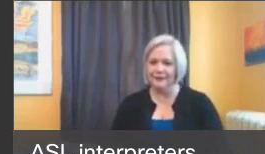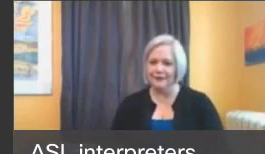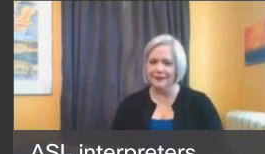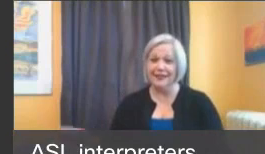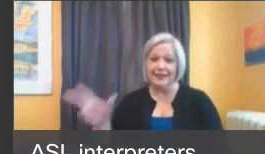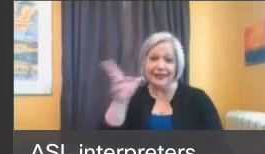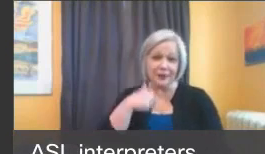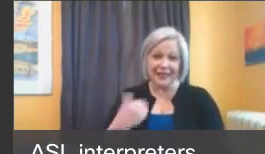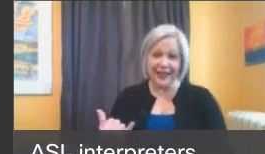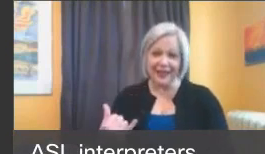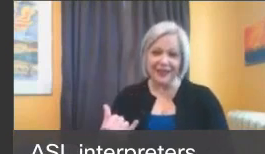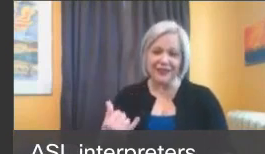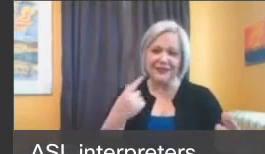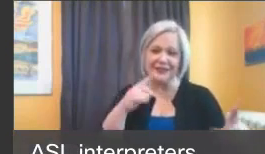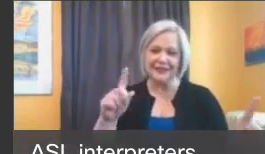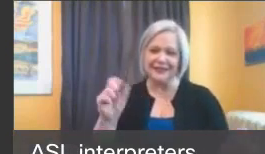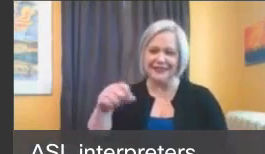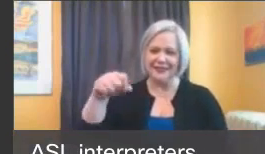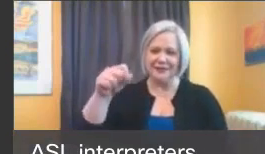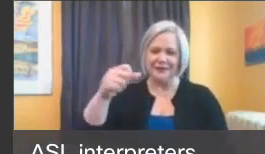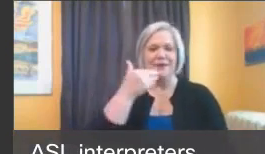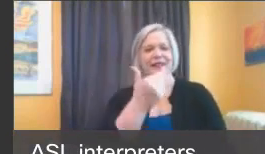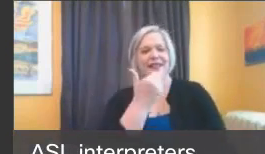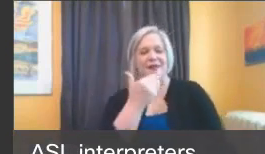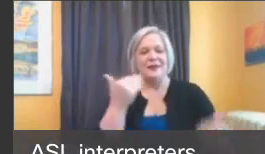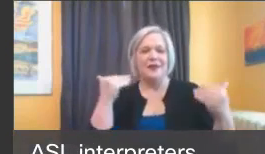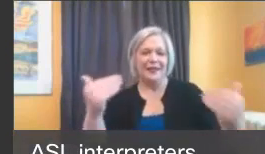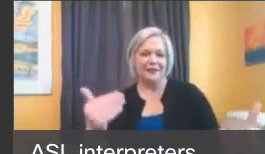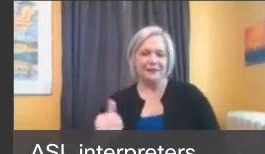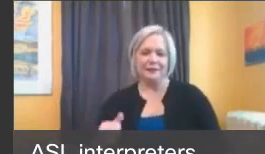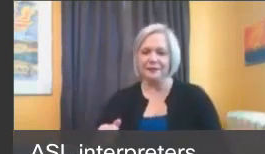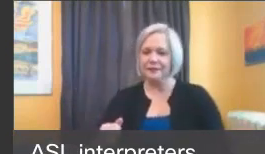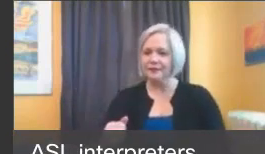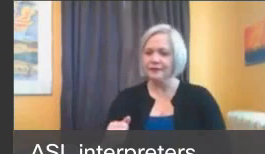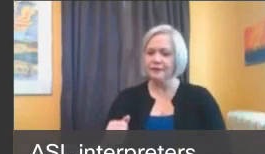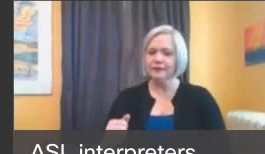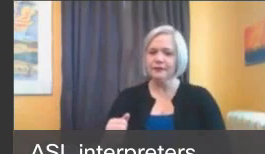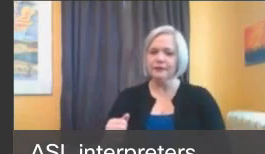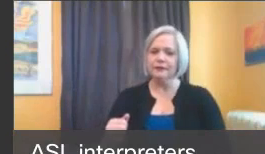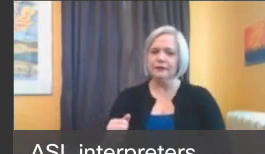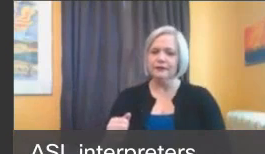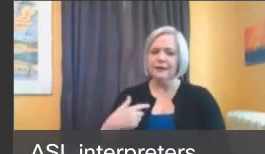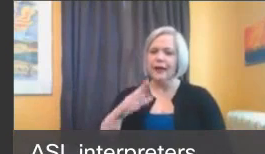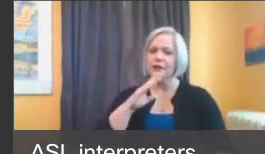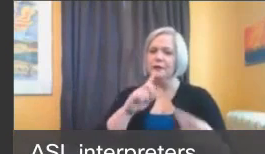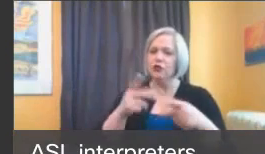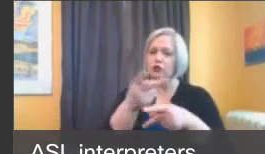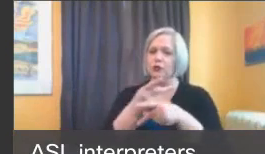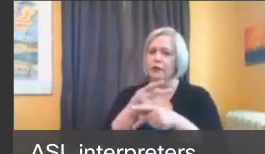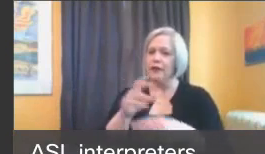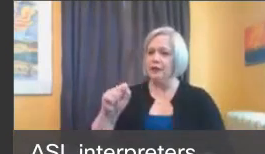Hear me now. Yes. Thank you. Yes, thank you. Please go ahead. I'd like to speak to Supervisor